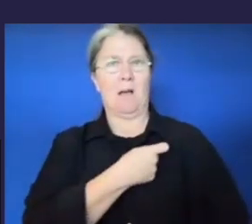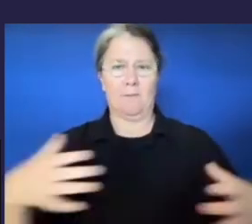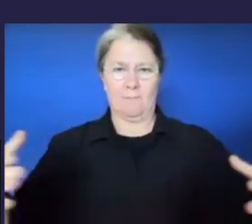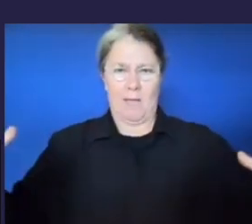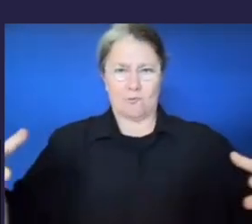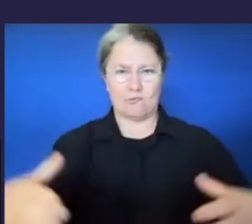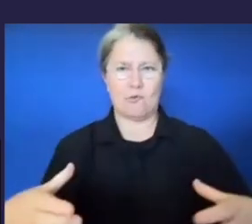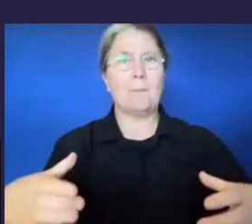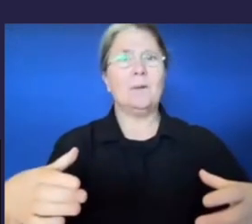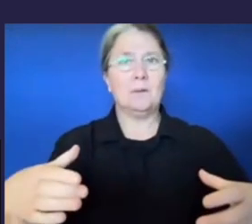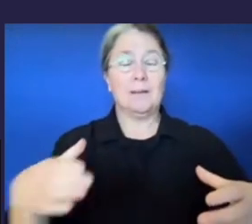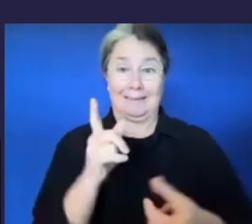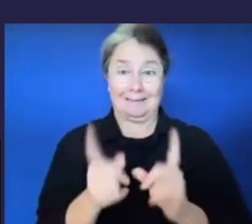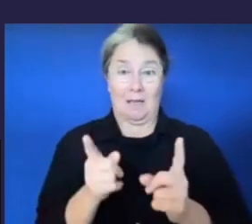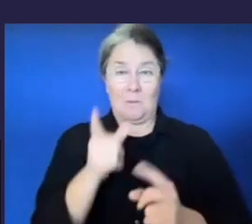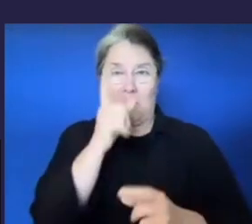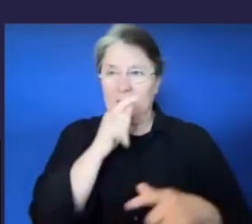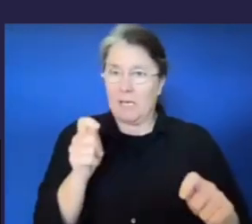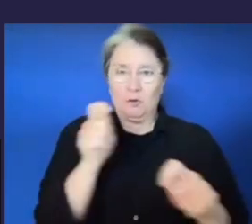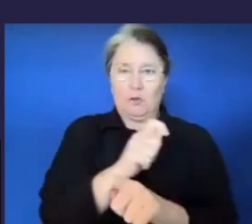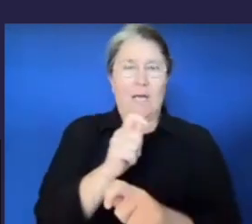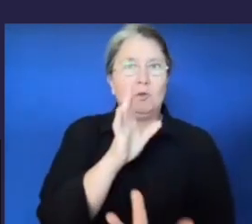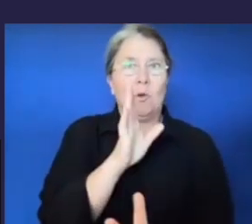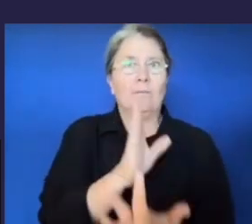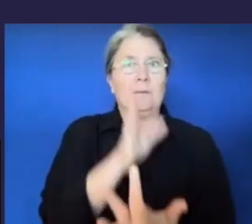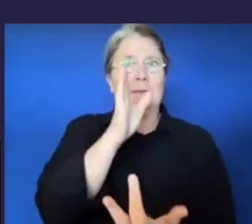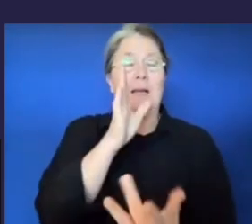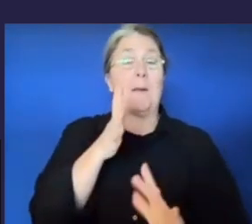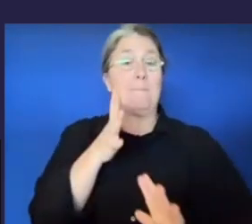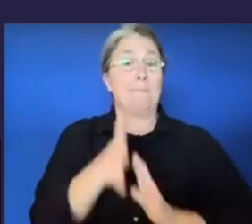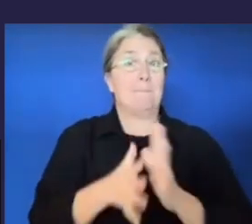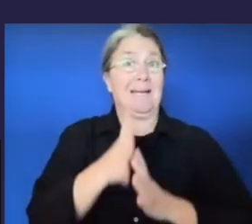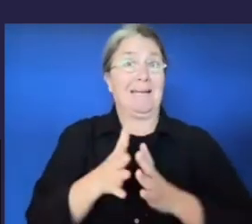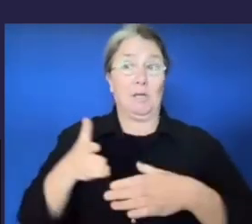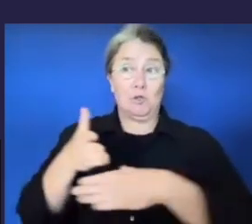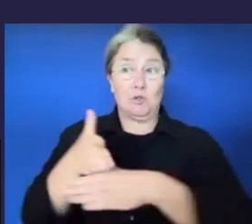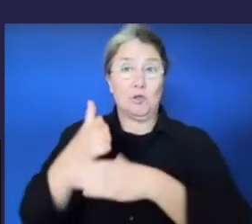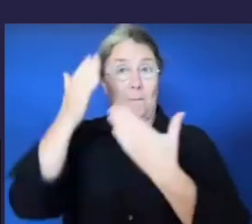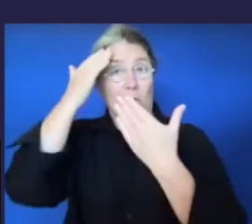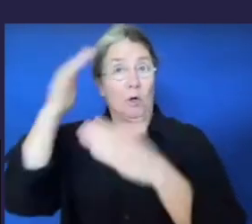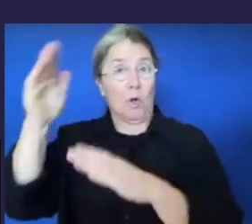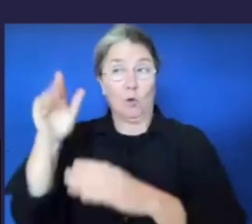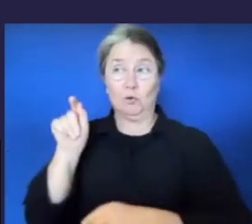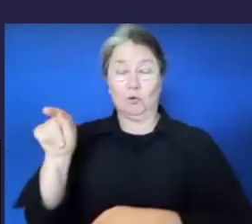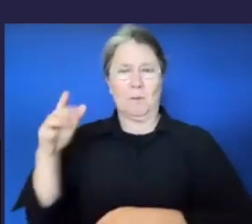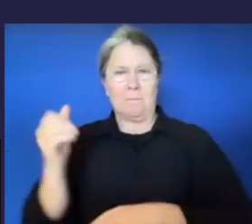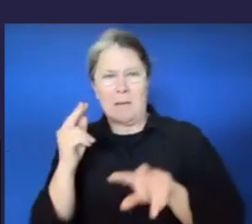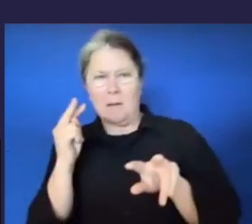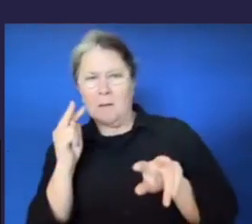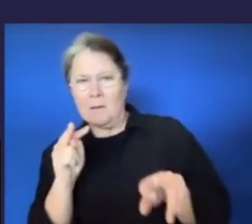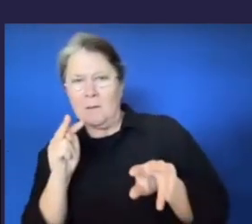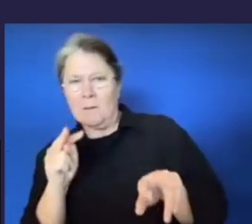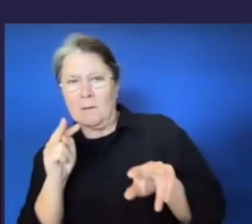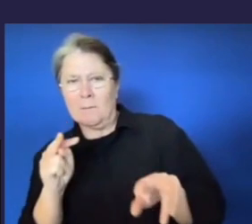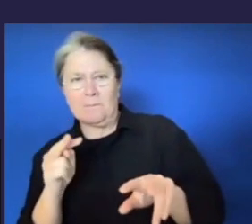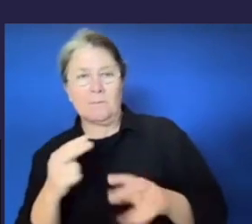change suddenly, requiring the job coach to keep ongoing analysis to support the individual. What are some of the ways to learn about cultural